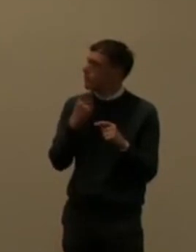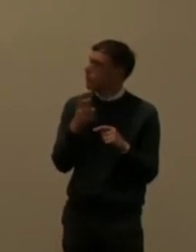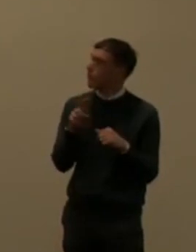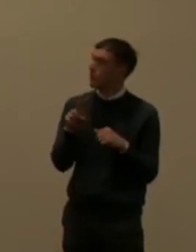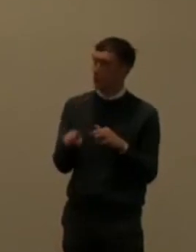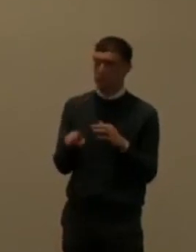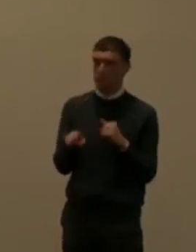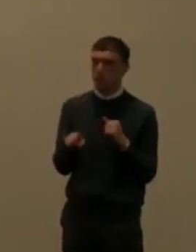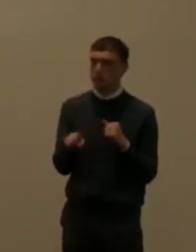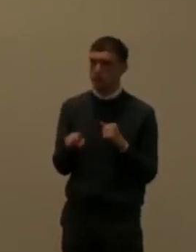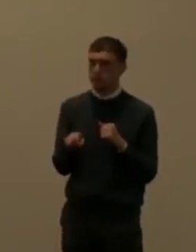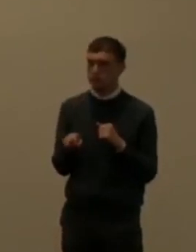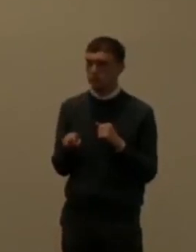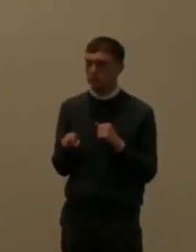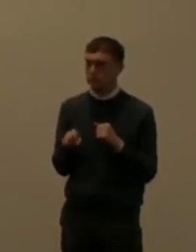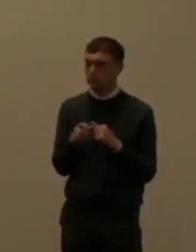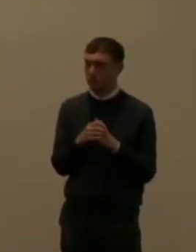the